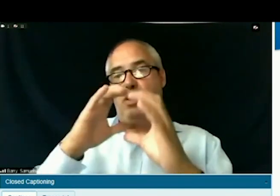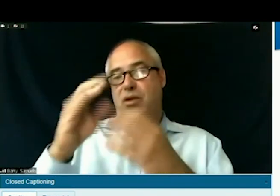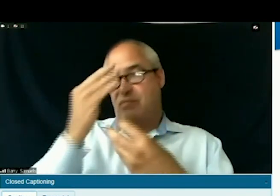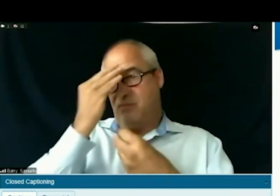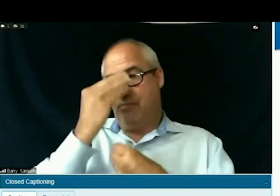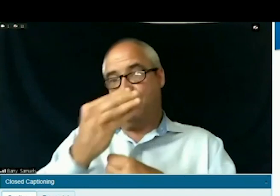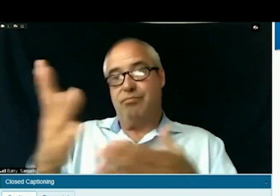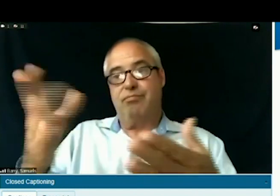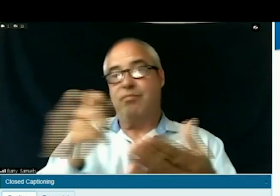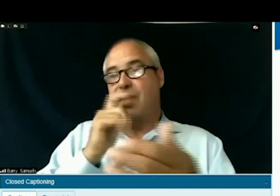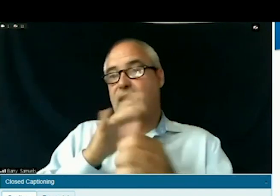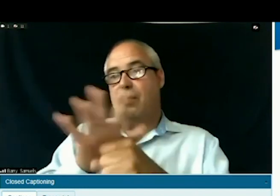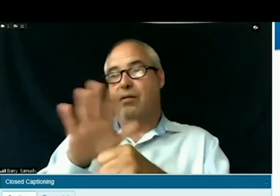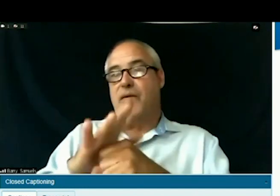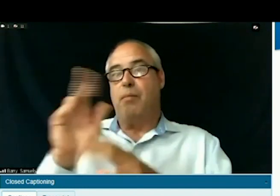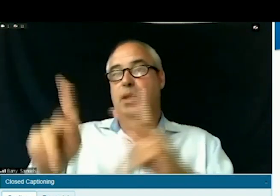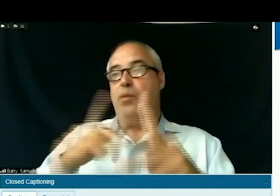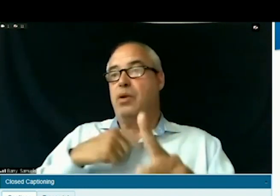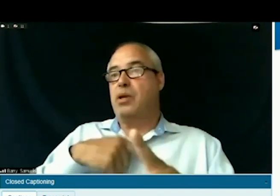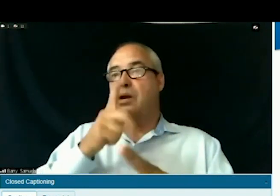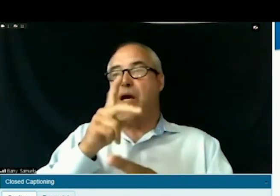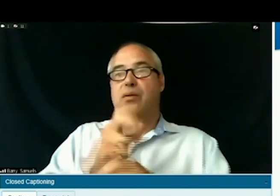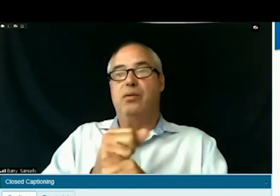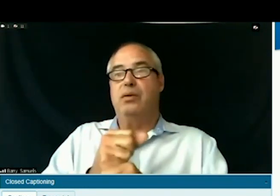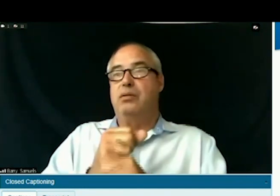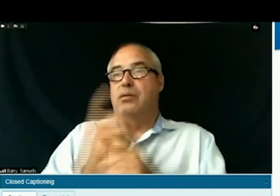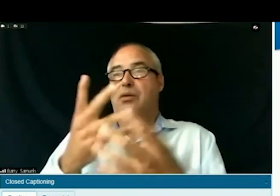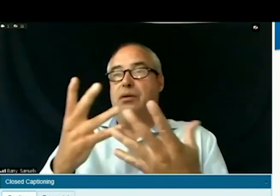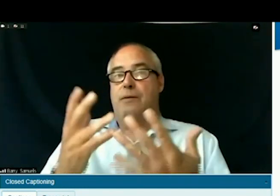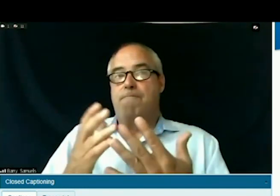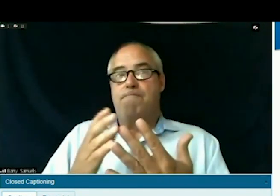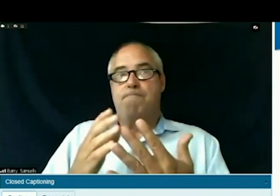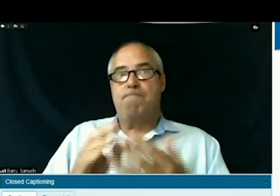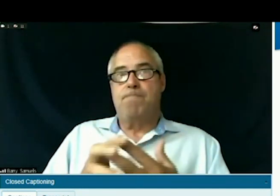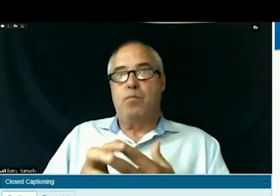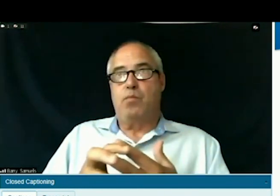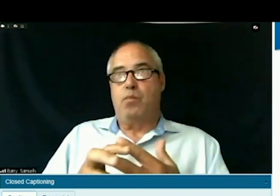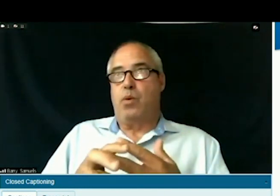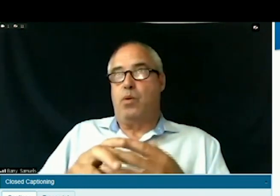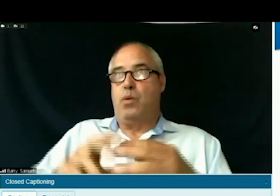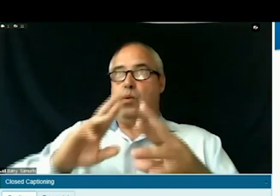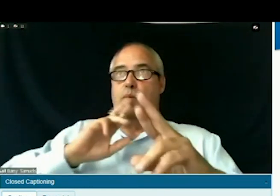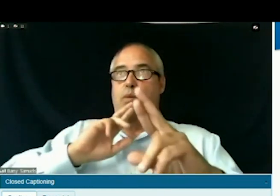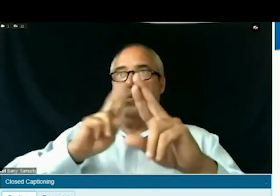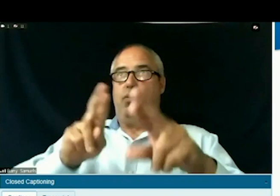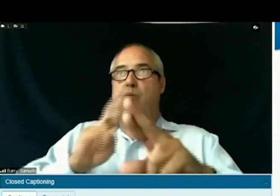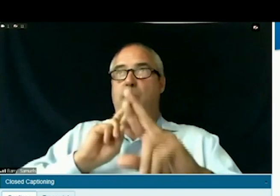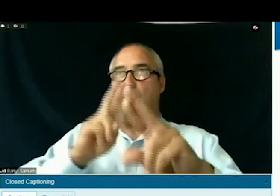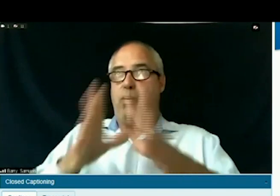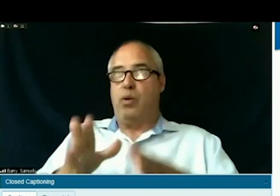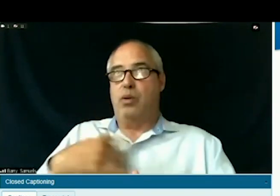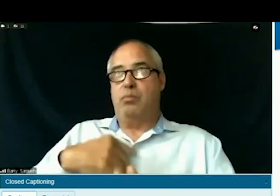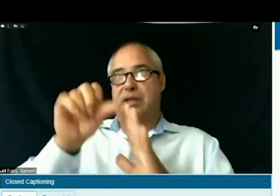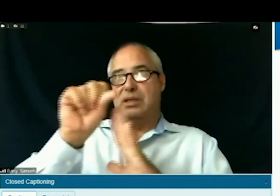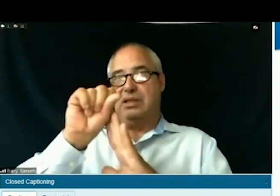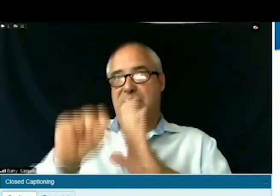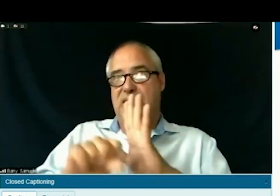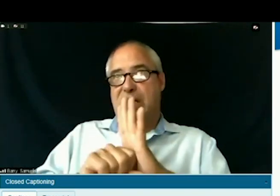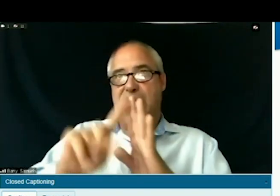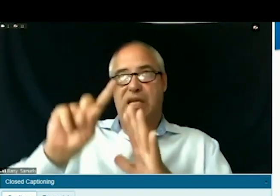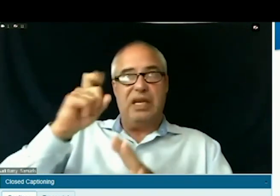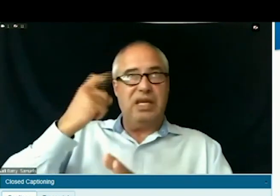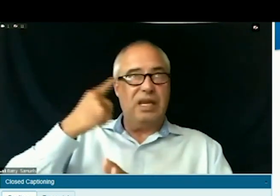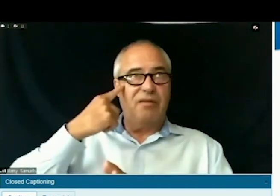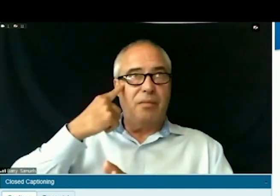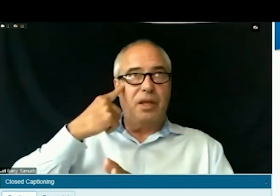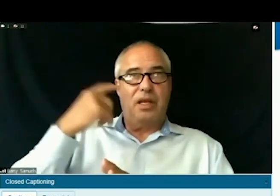lot of people that did not, or a lot of reporters, a lot of state government officials that didn't